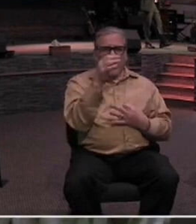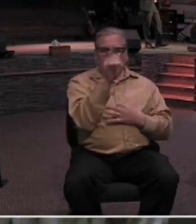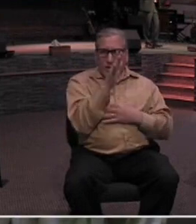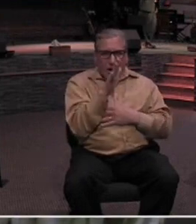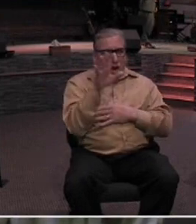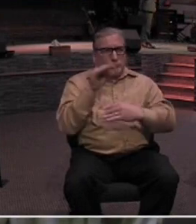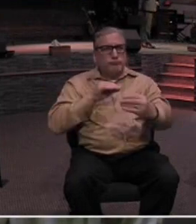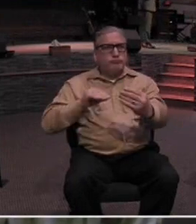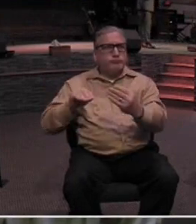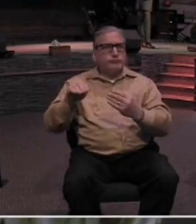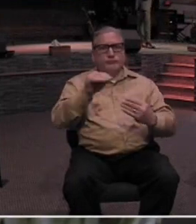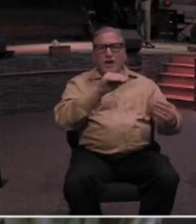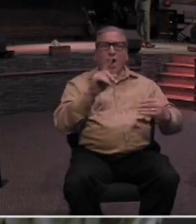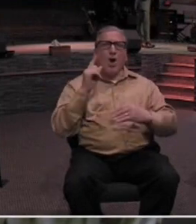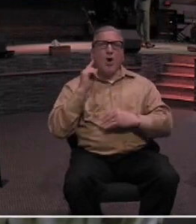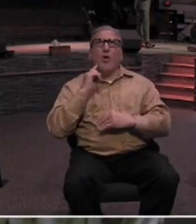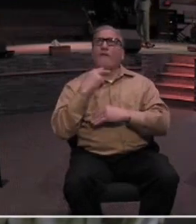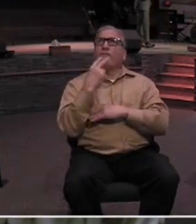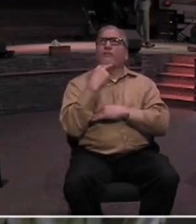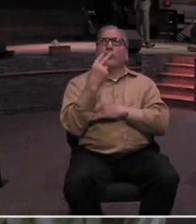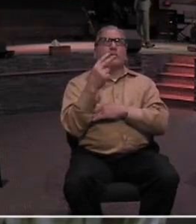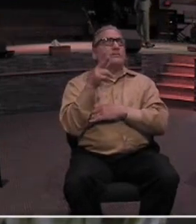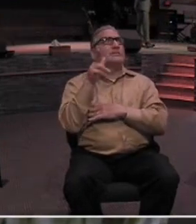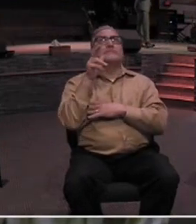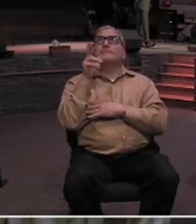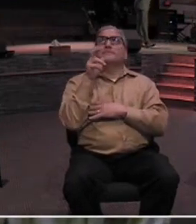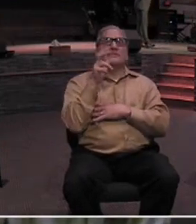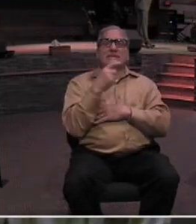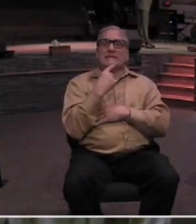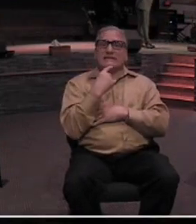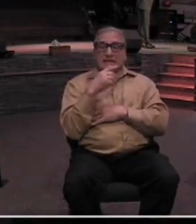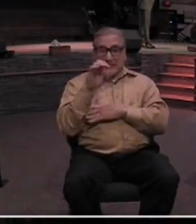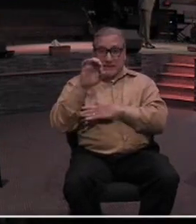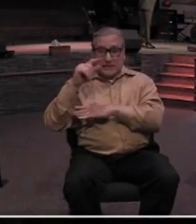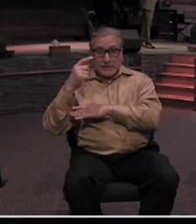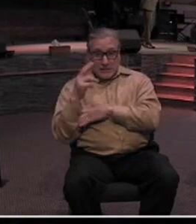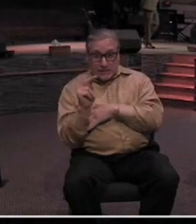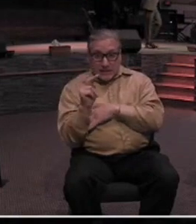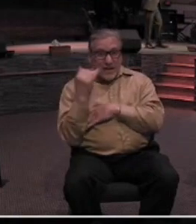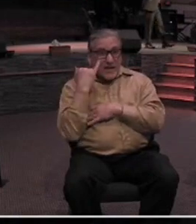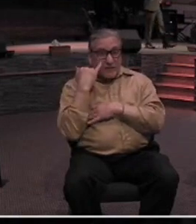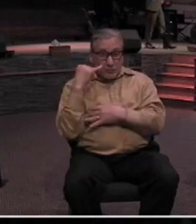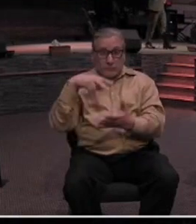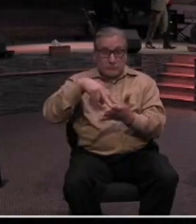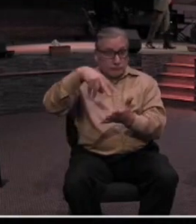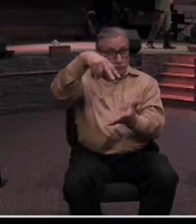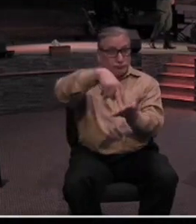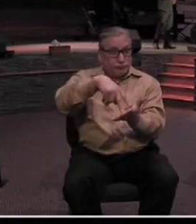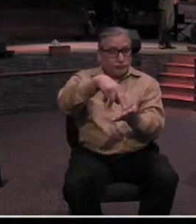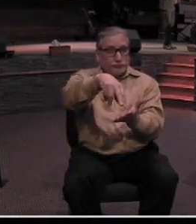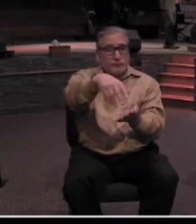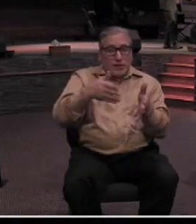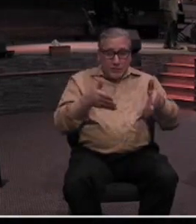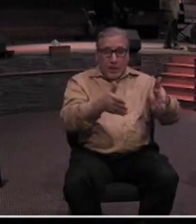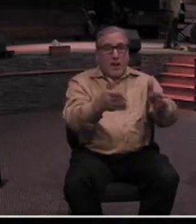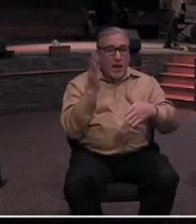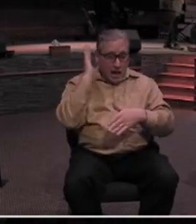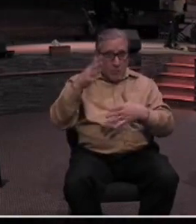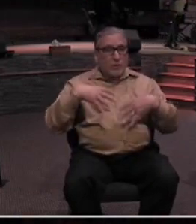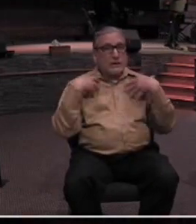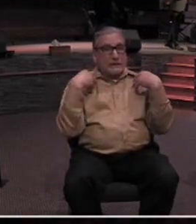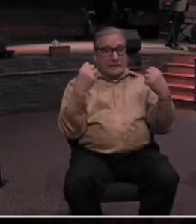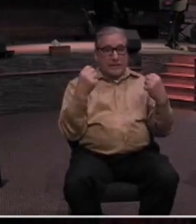move, I heard a voice speak to me and say, Ethan, if you will get down the aisle, I will heal your leg.